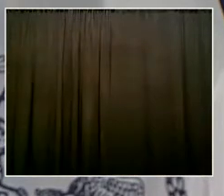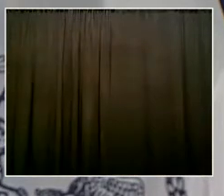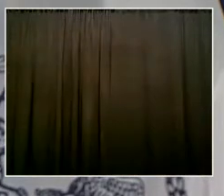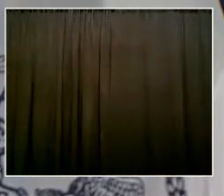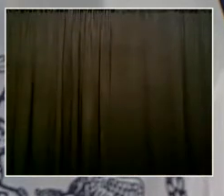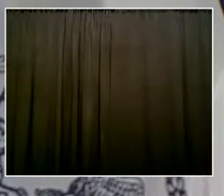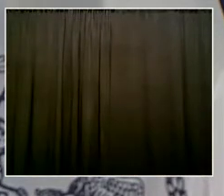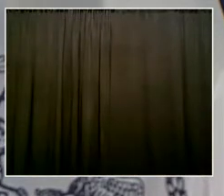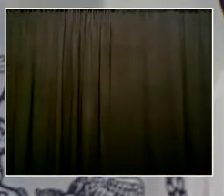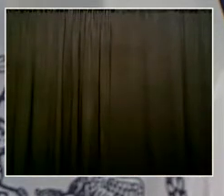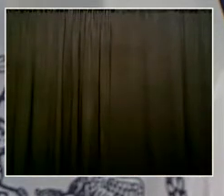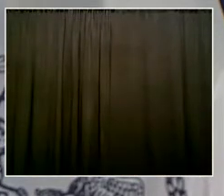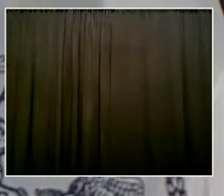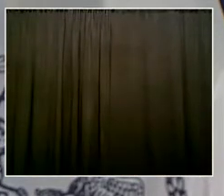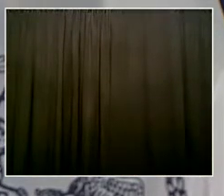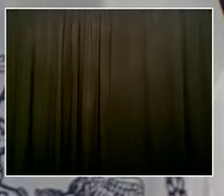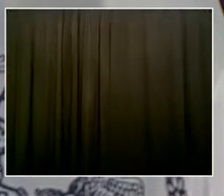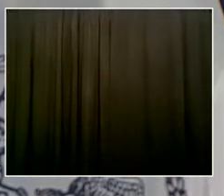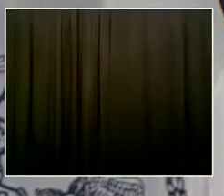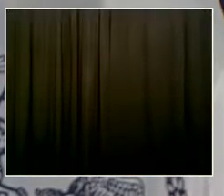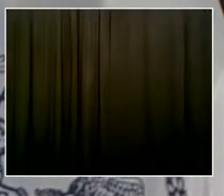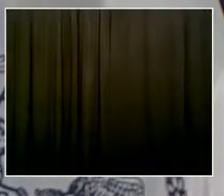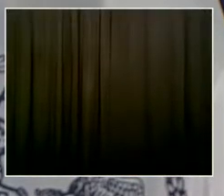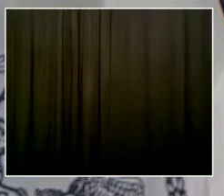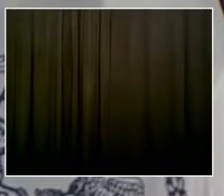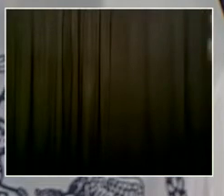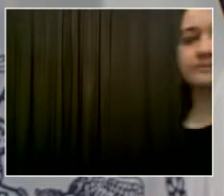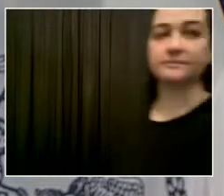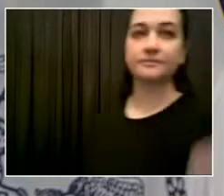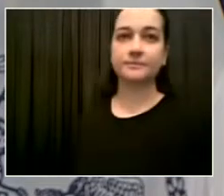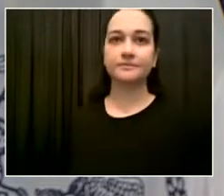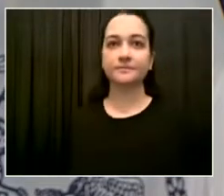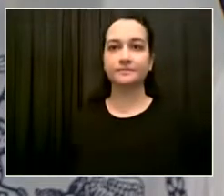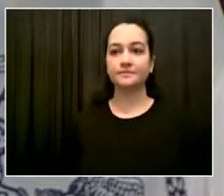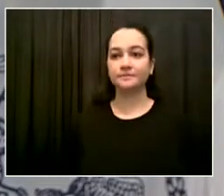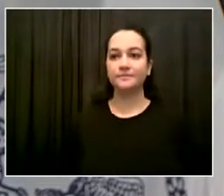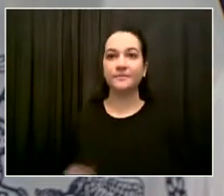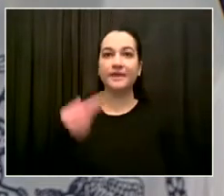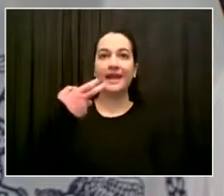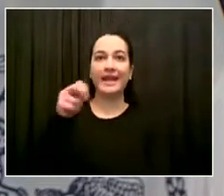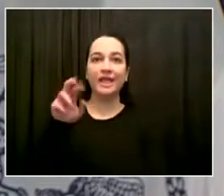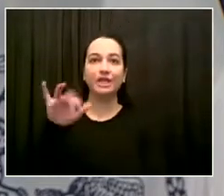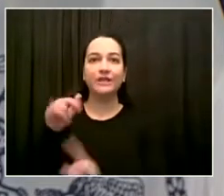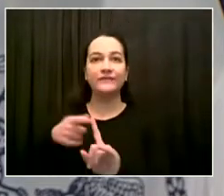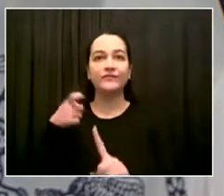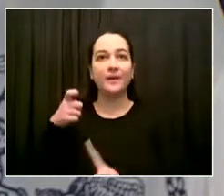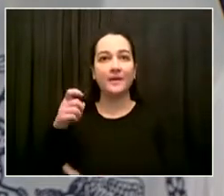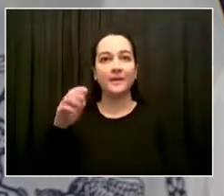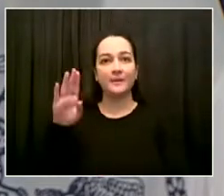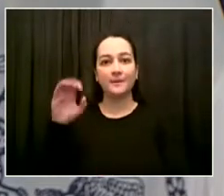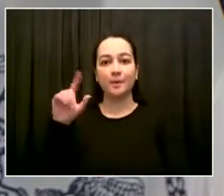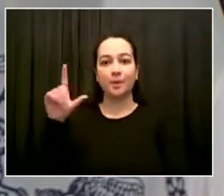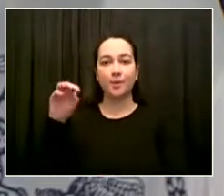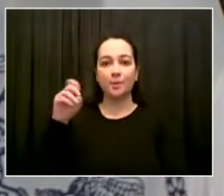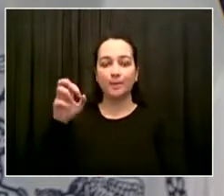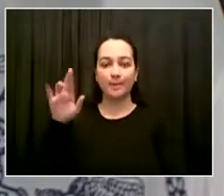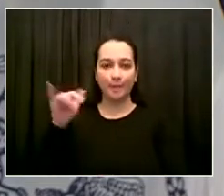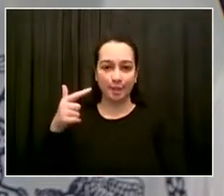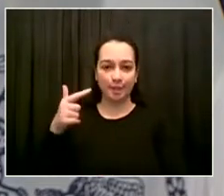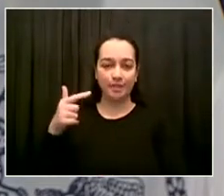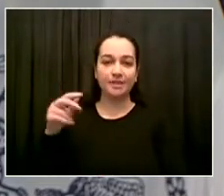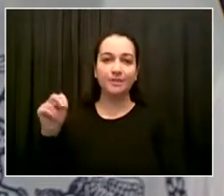Hello, Mr. Mayor. How are you doing today? I am doing well. Henry, how you been? I am